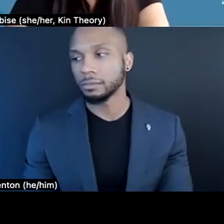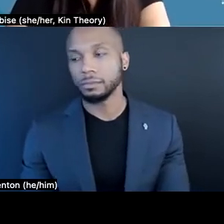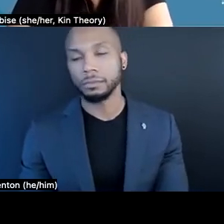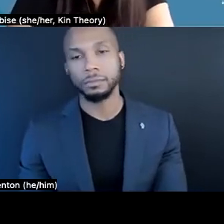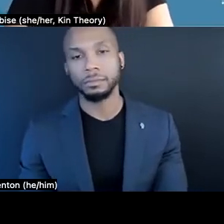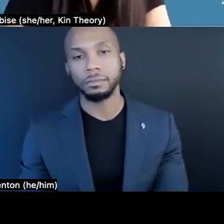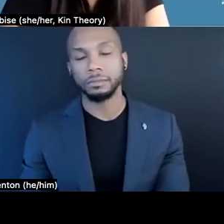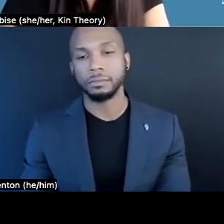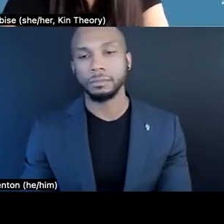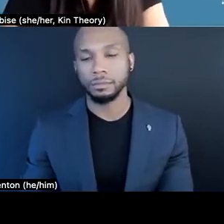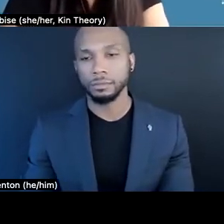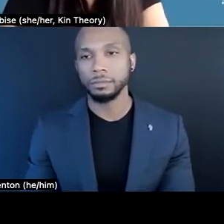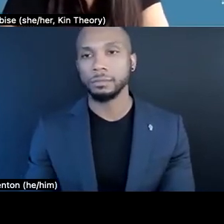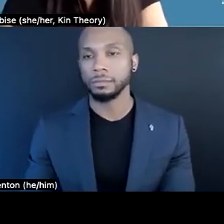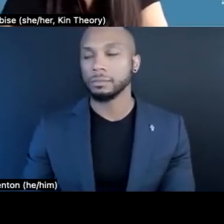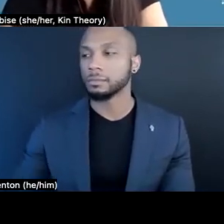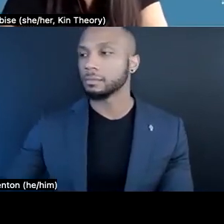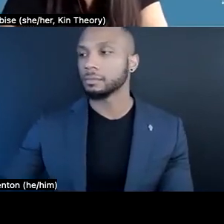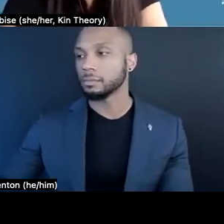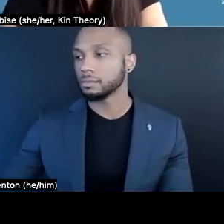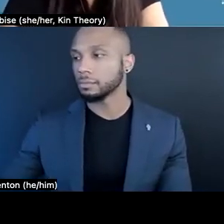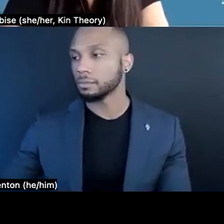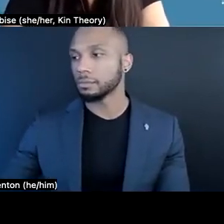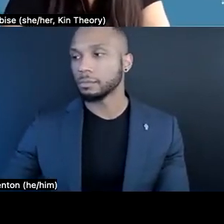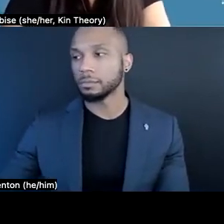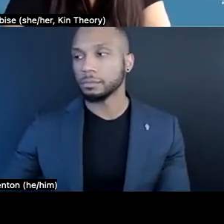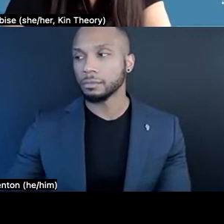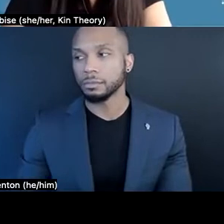hearts together, to become heartened to one another.